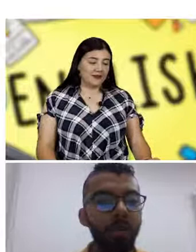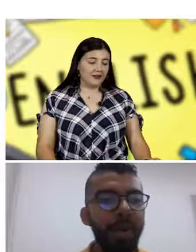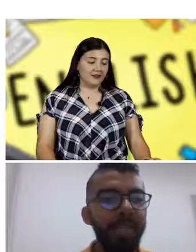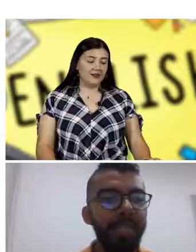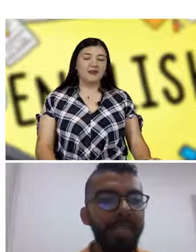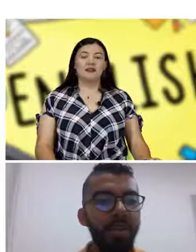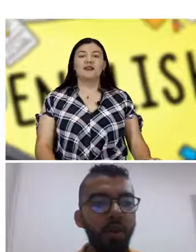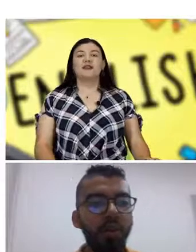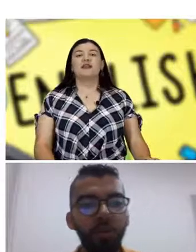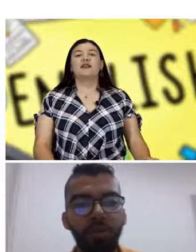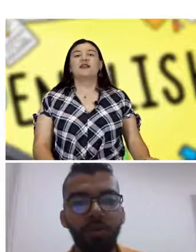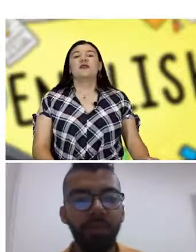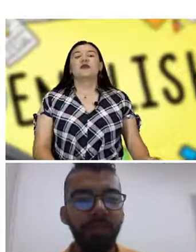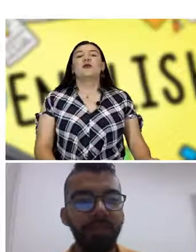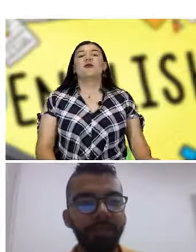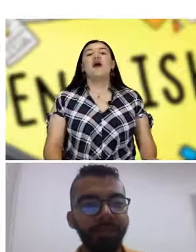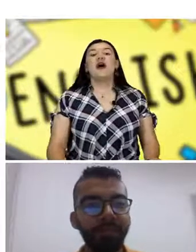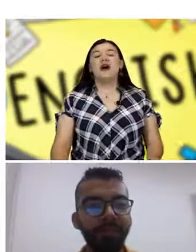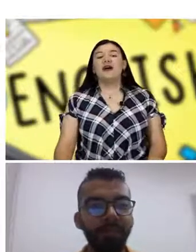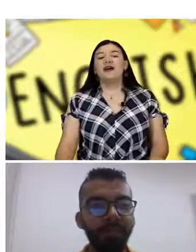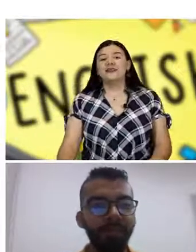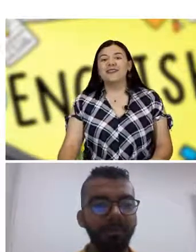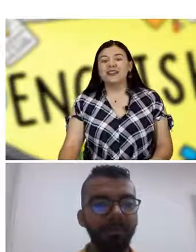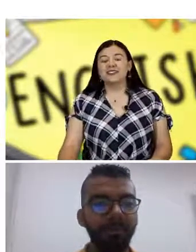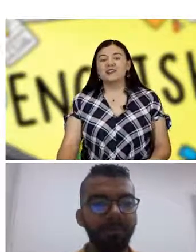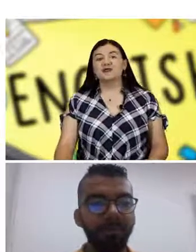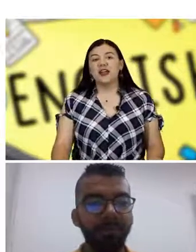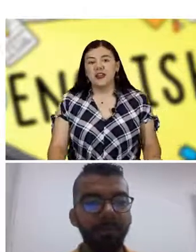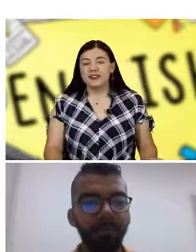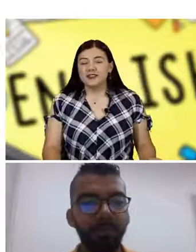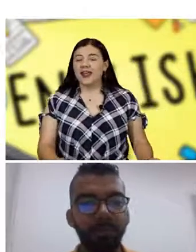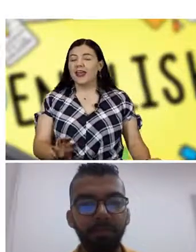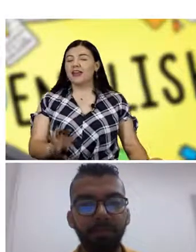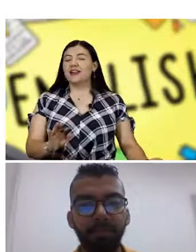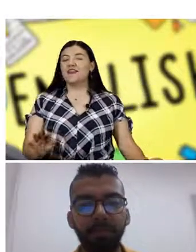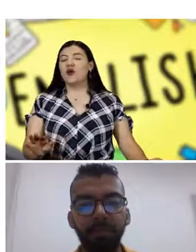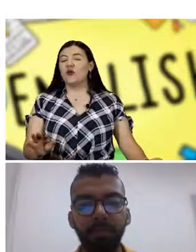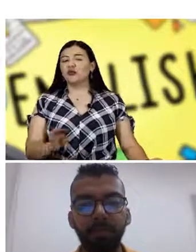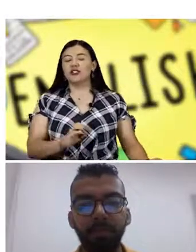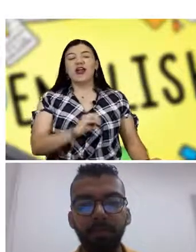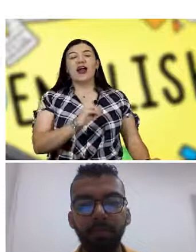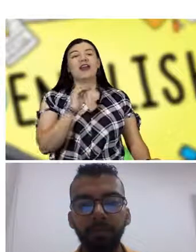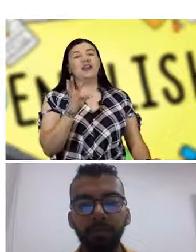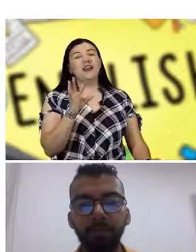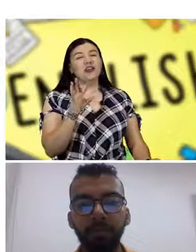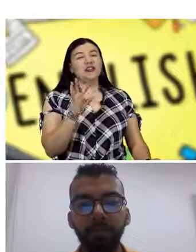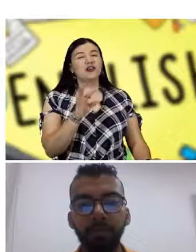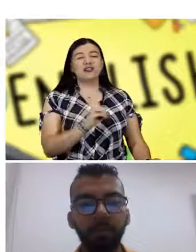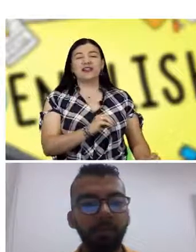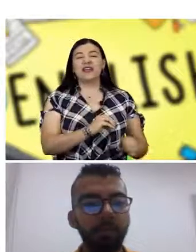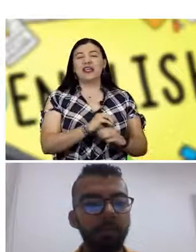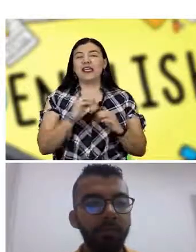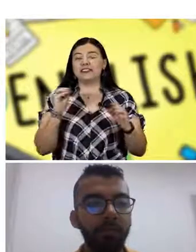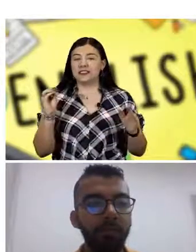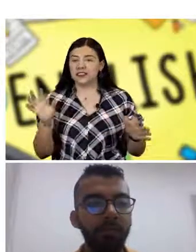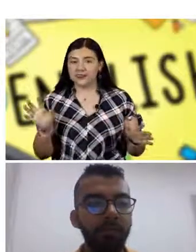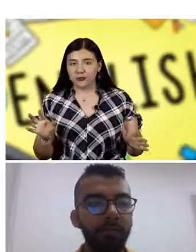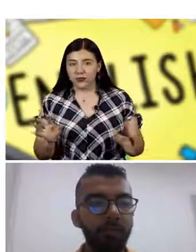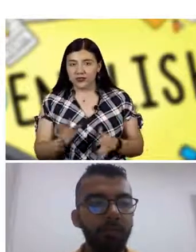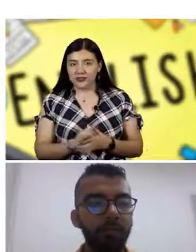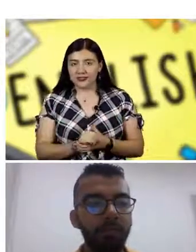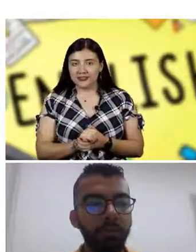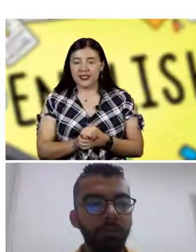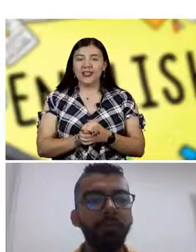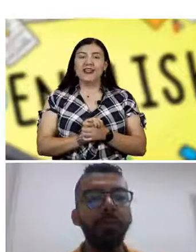respuestas como head y nose. Wow, that's great. Head and nose. I think those are the